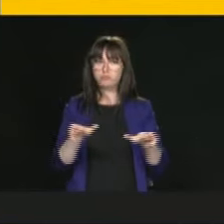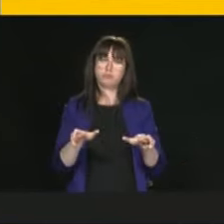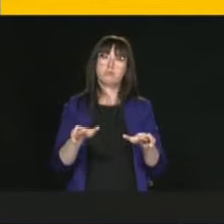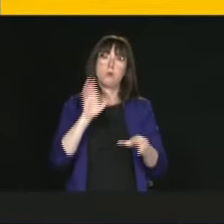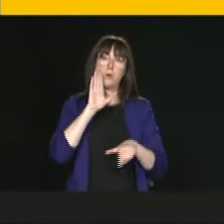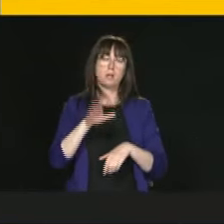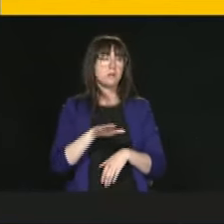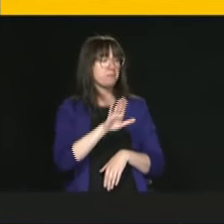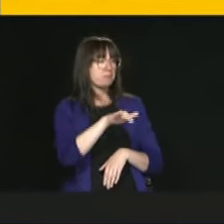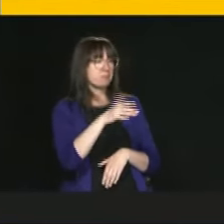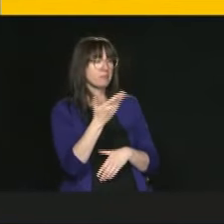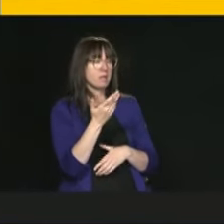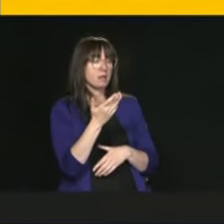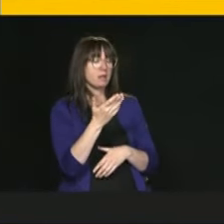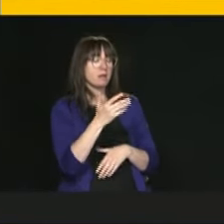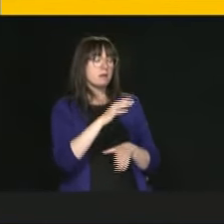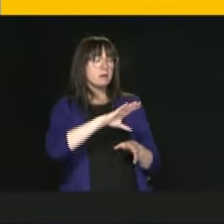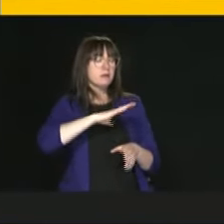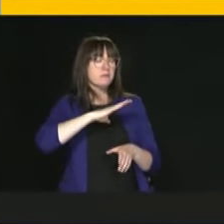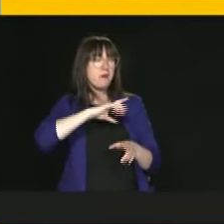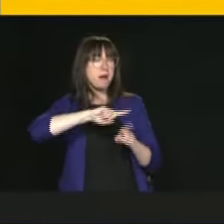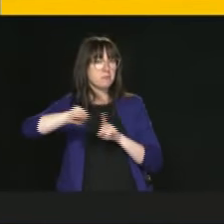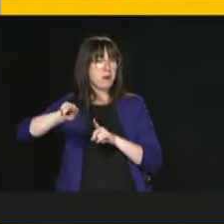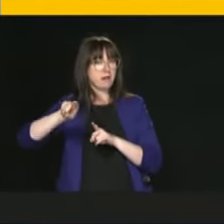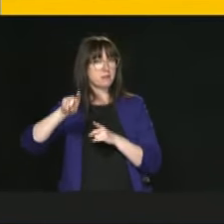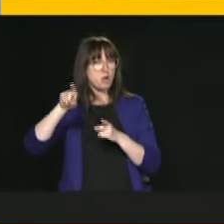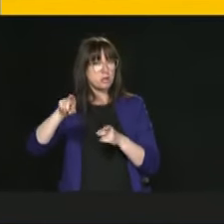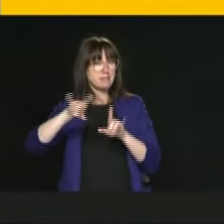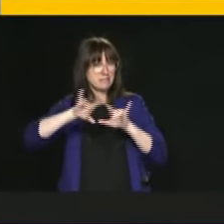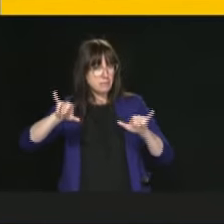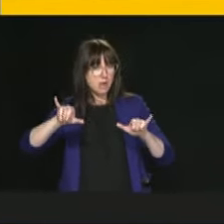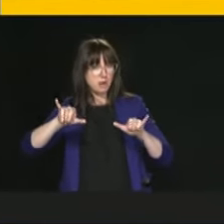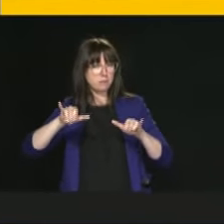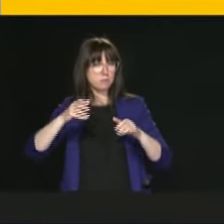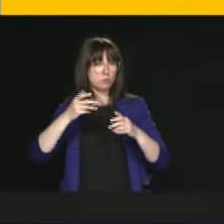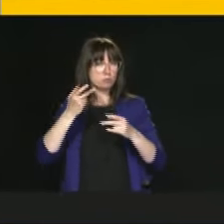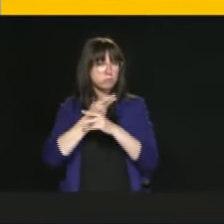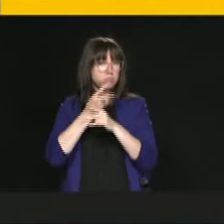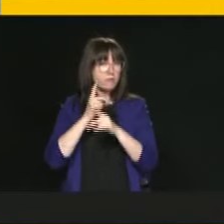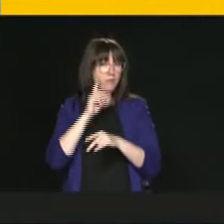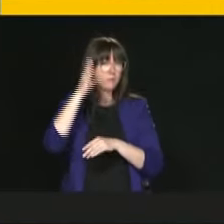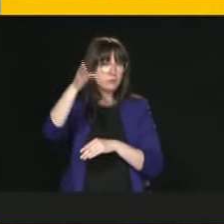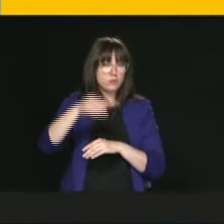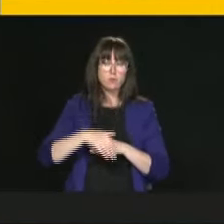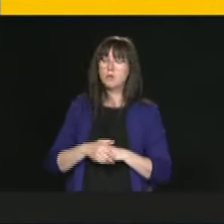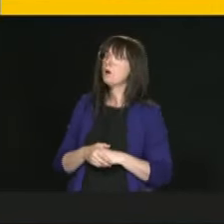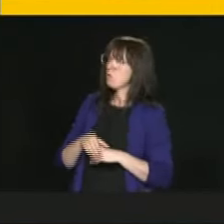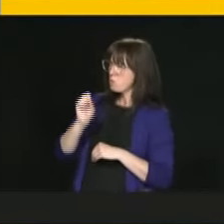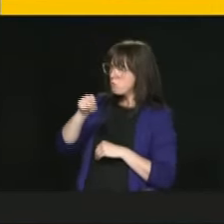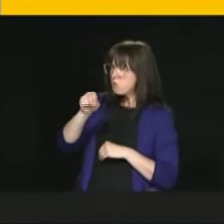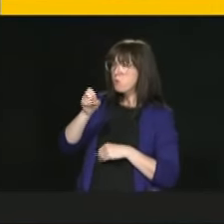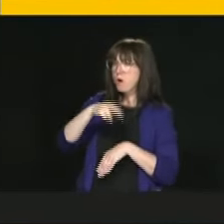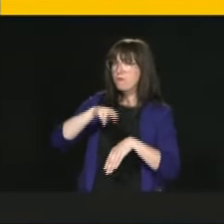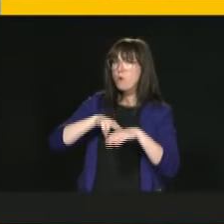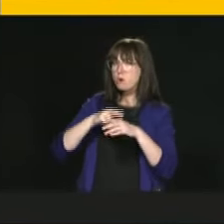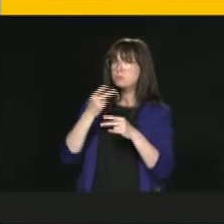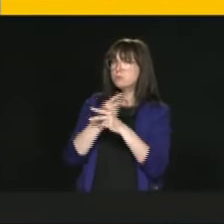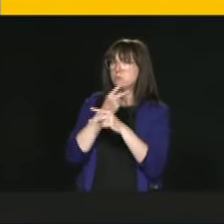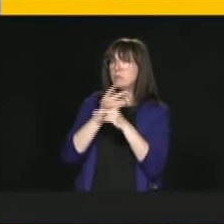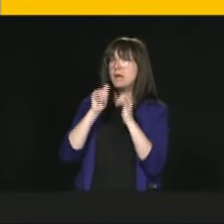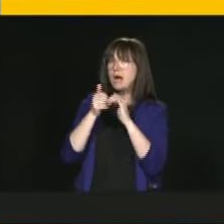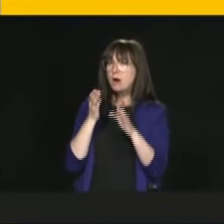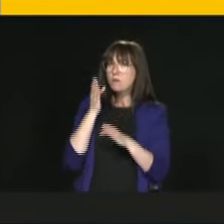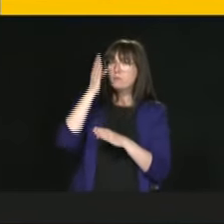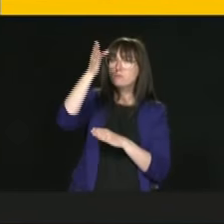Sorry, but I'm not questioning the help. I'm asking if recovery plans are happening simultaneously. We are, of course, looking towards the steps that will be